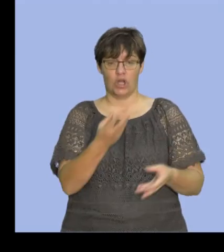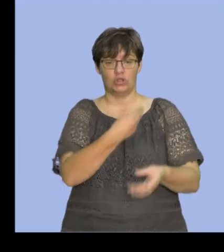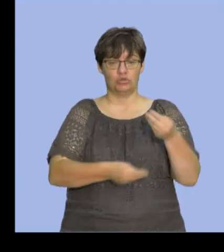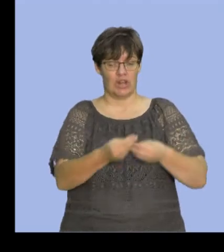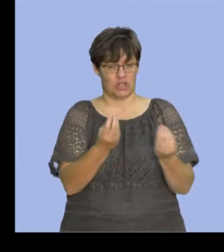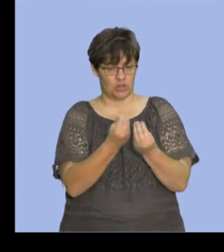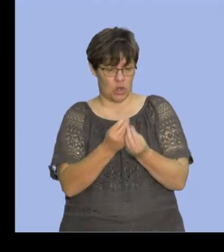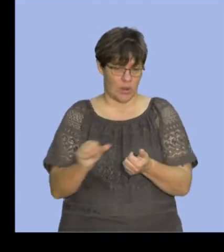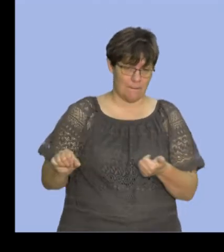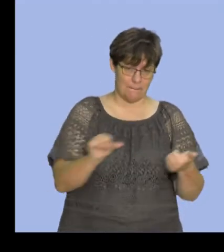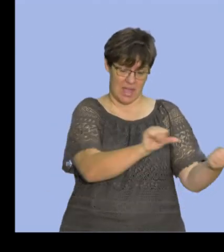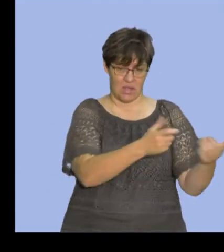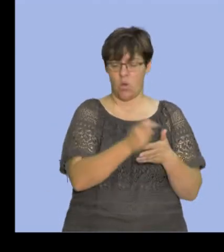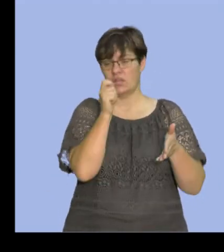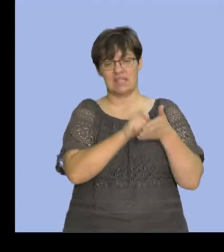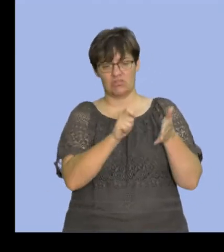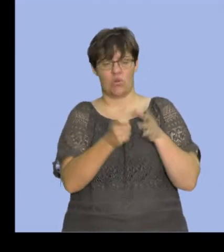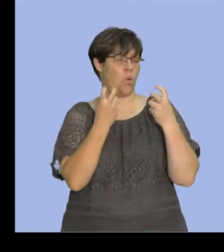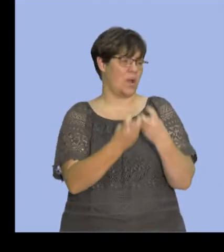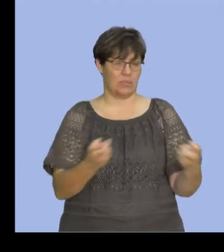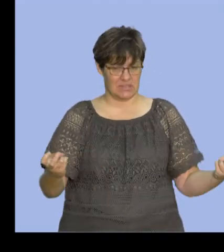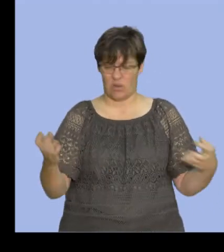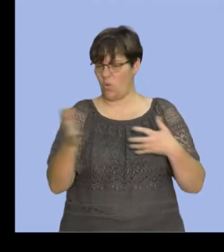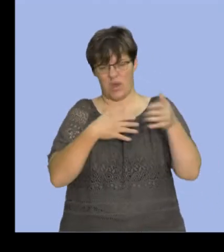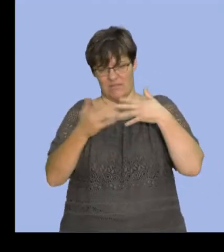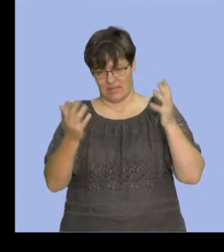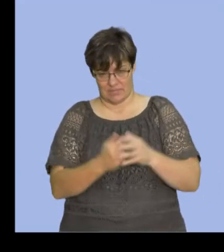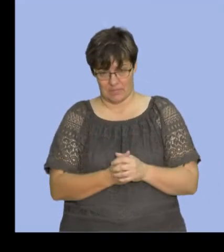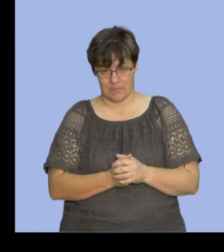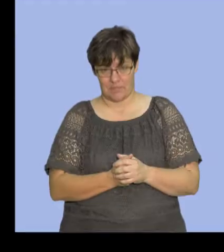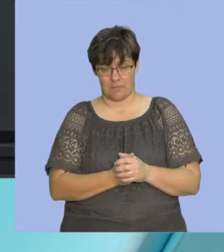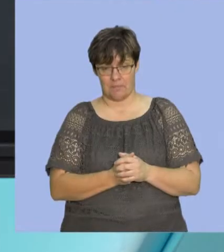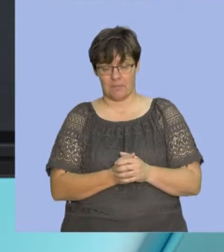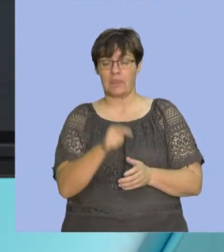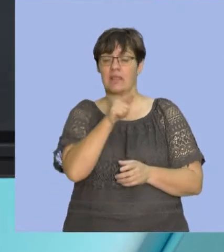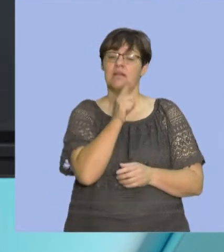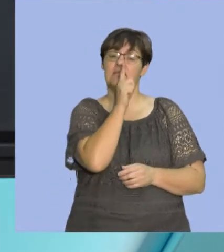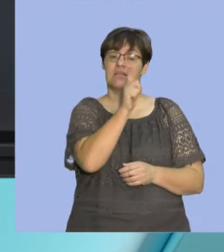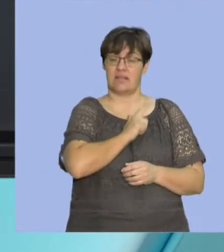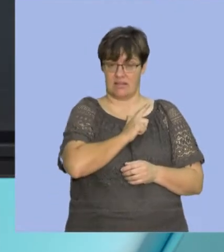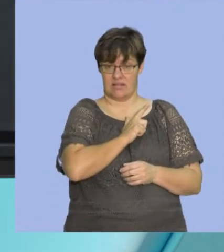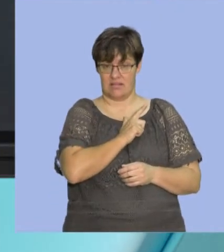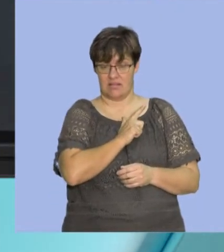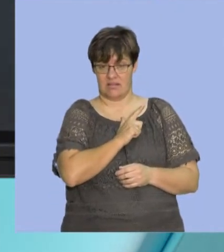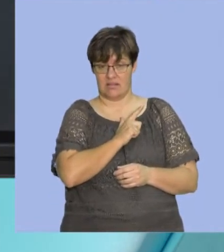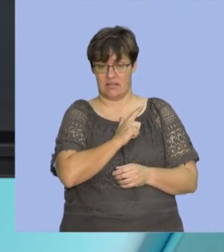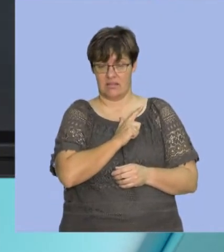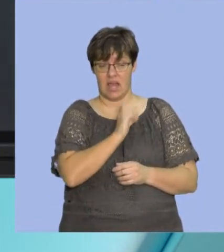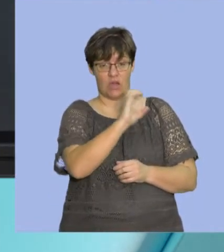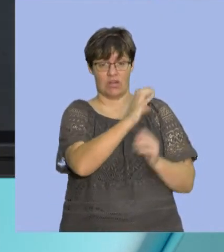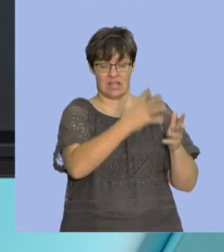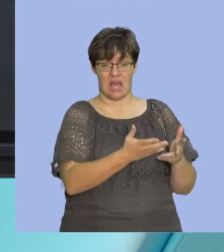stock or stationery or equipment or whatever else. So this tells you that the